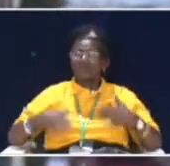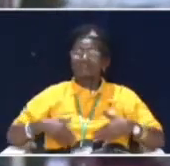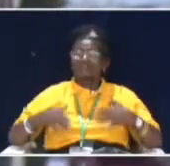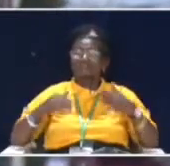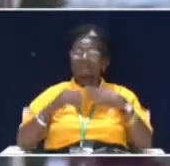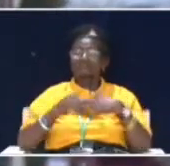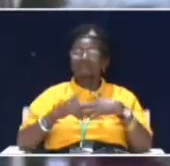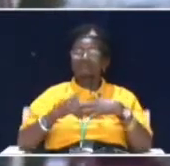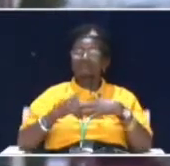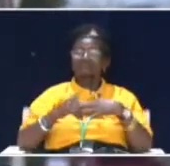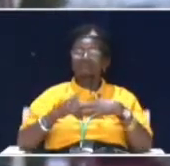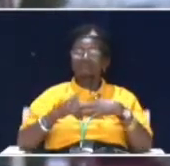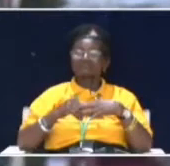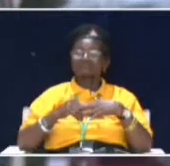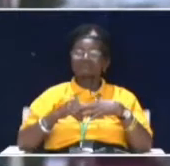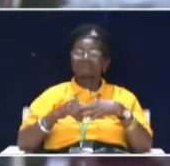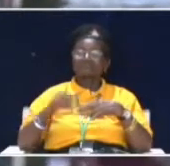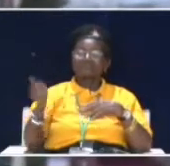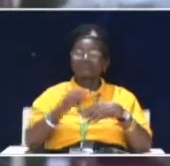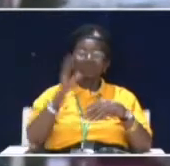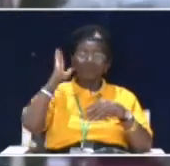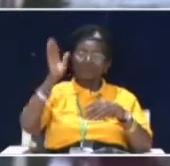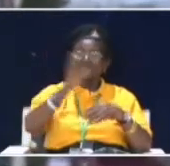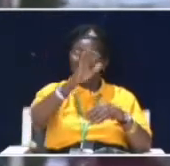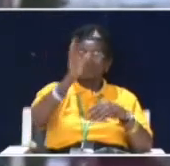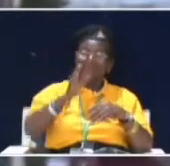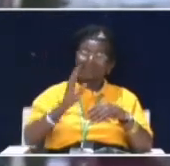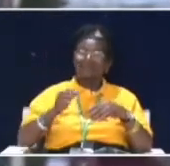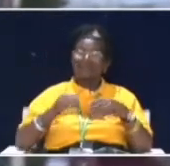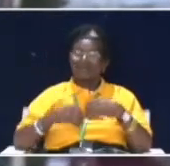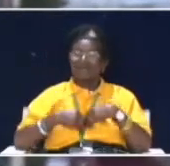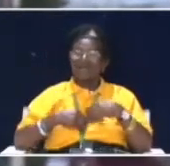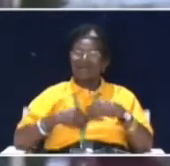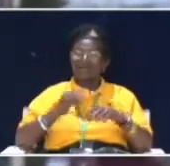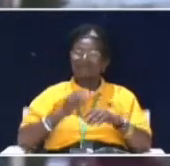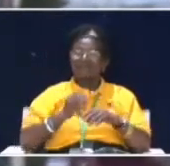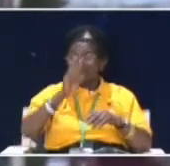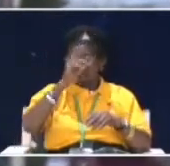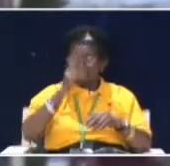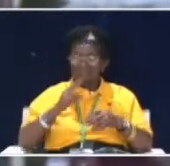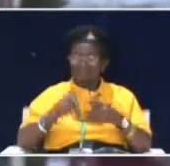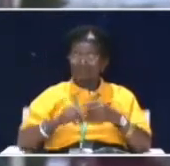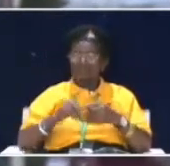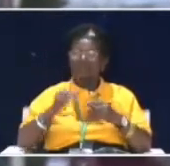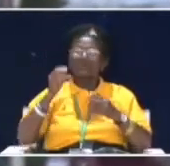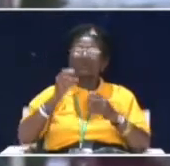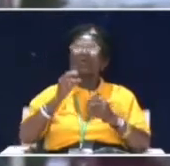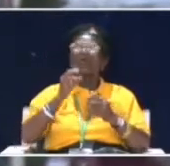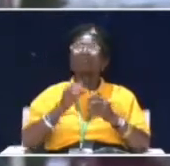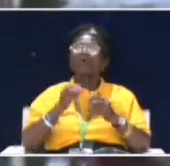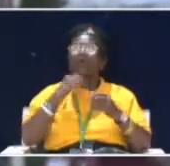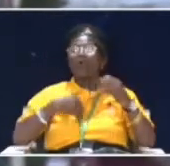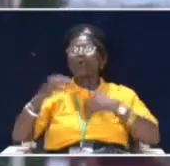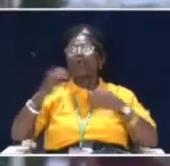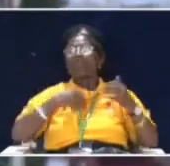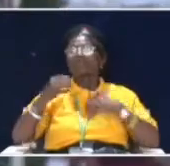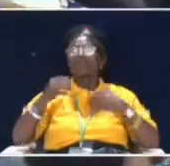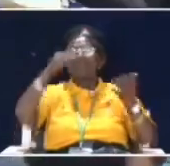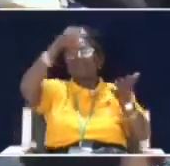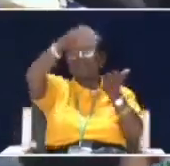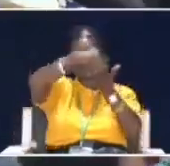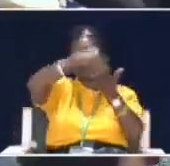enikan. You will never have cause to complain again.